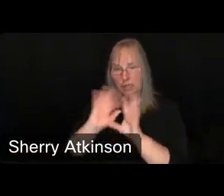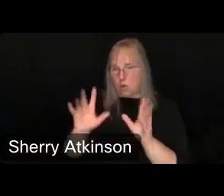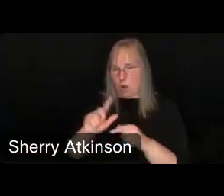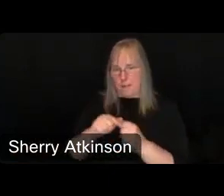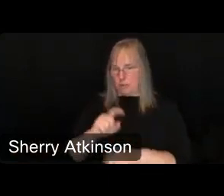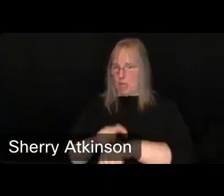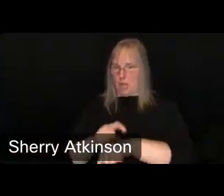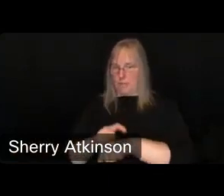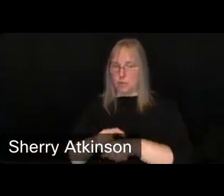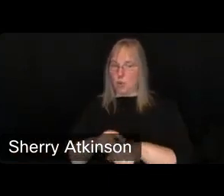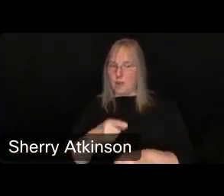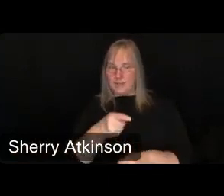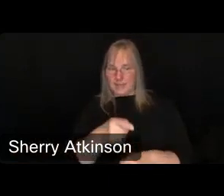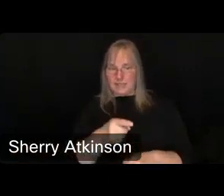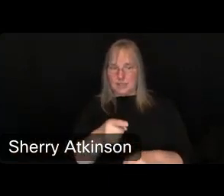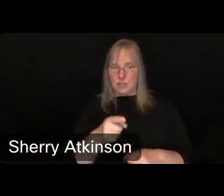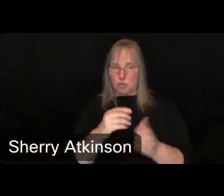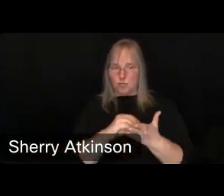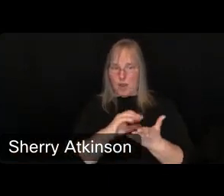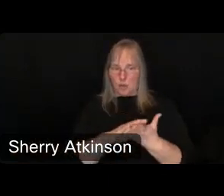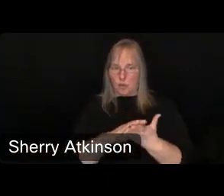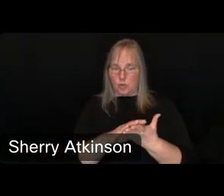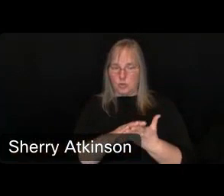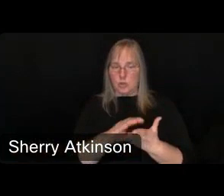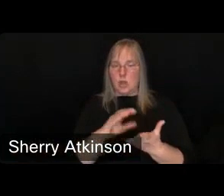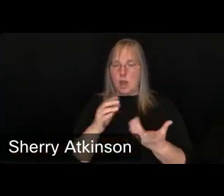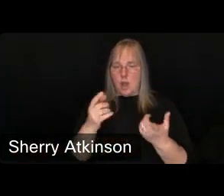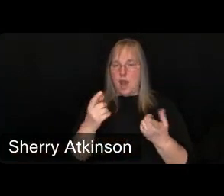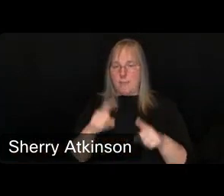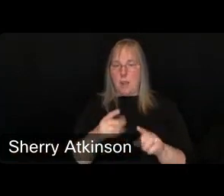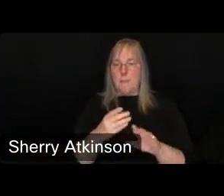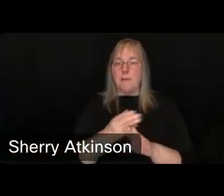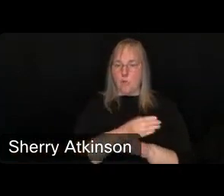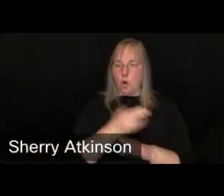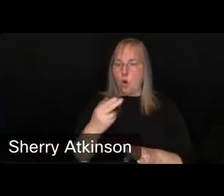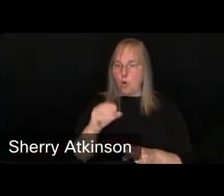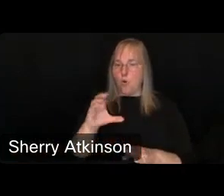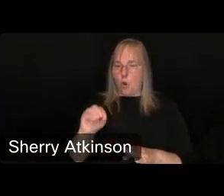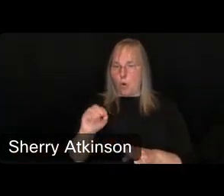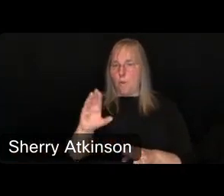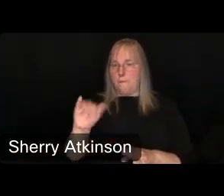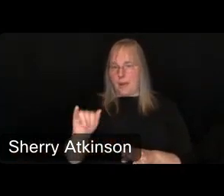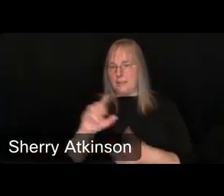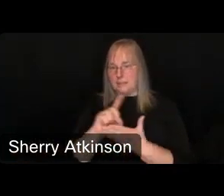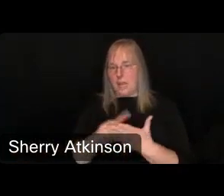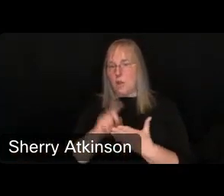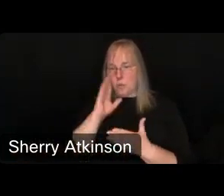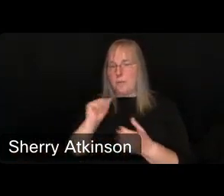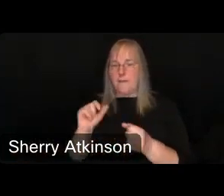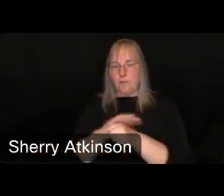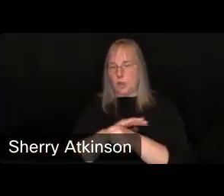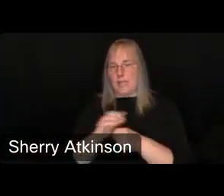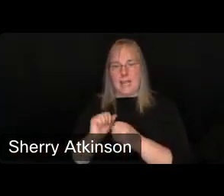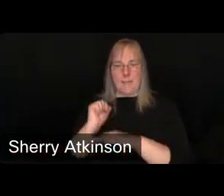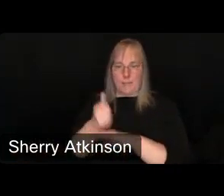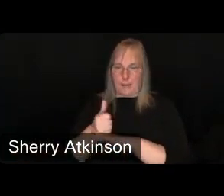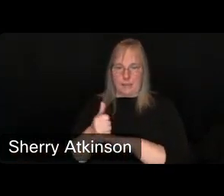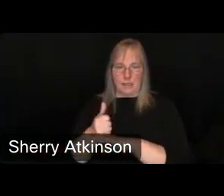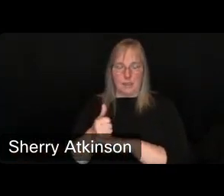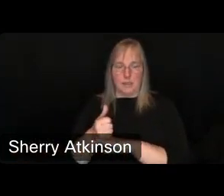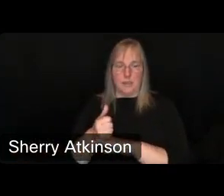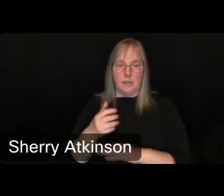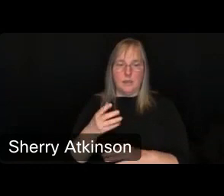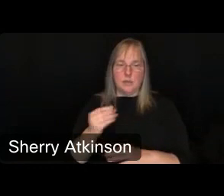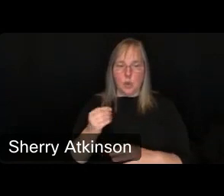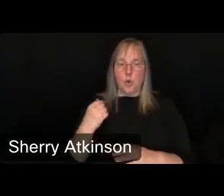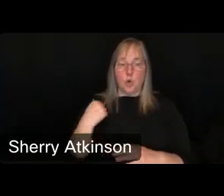these represent essentially before Hoku by Design get fully implemented, where it will likely to be. As you can see that we're likely